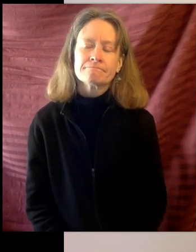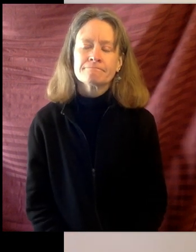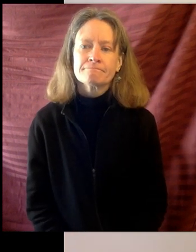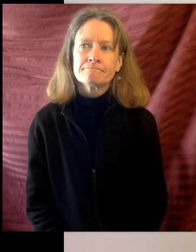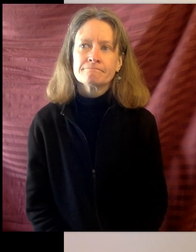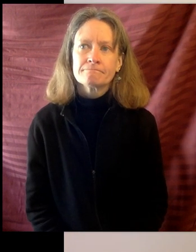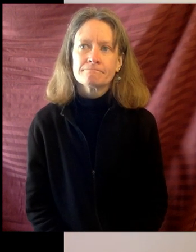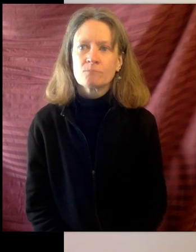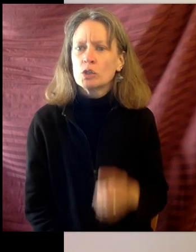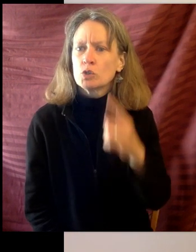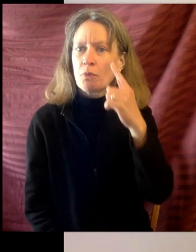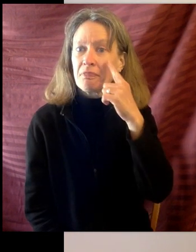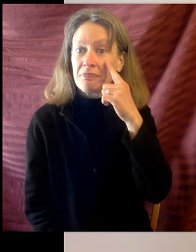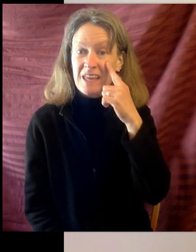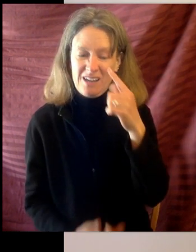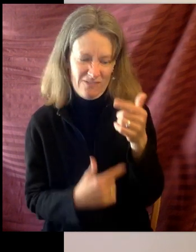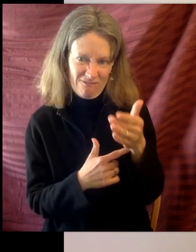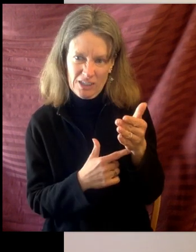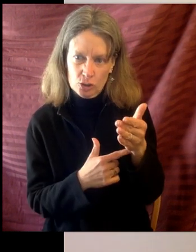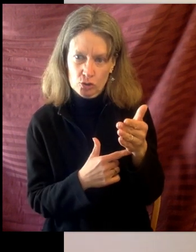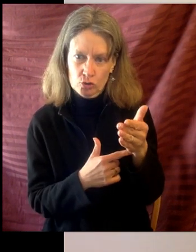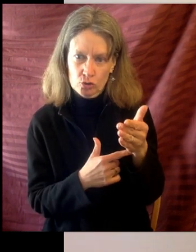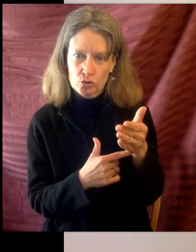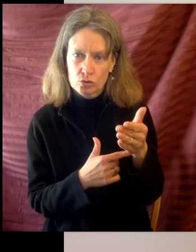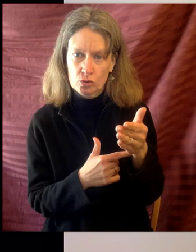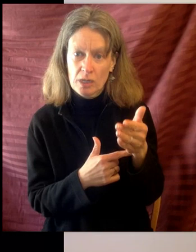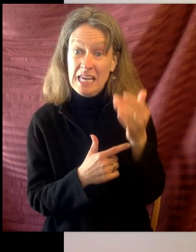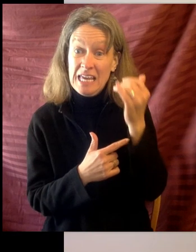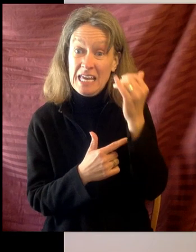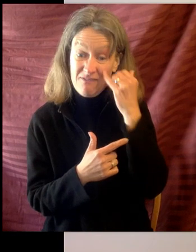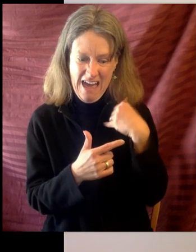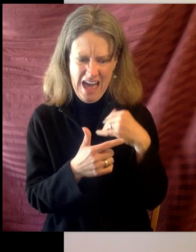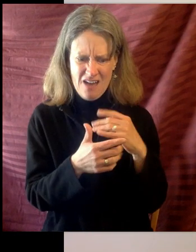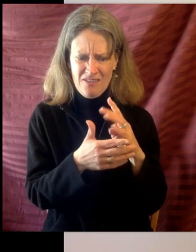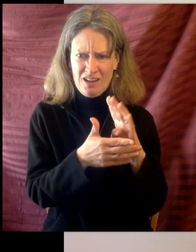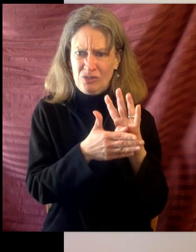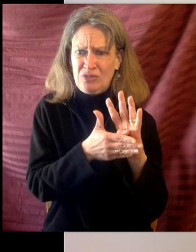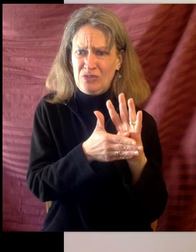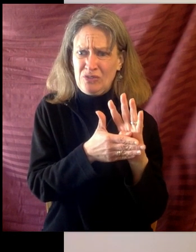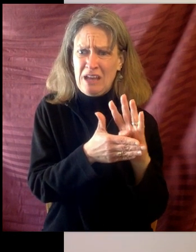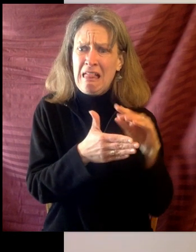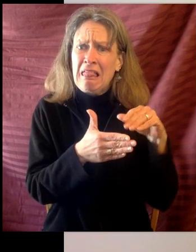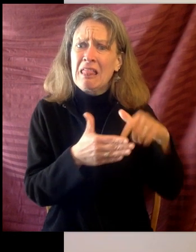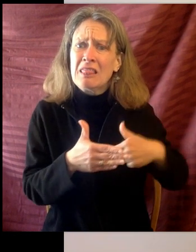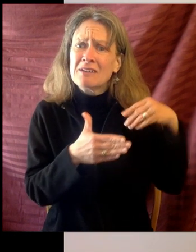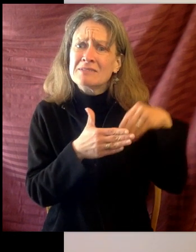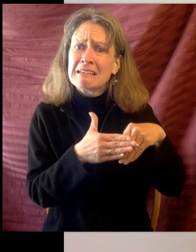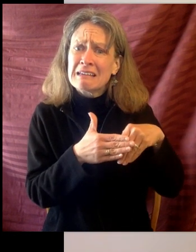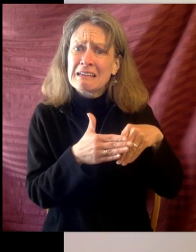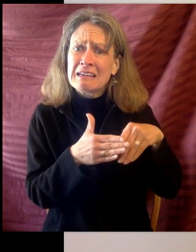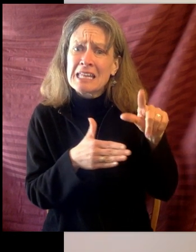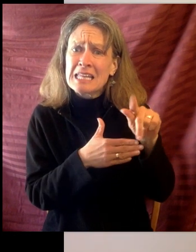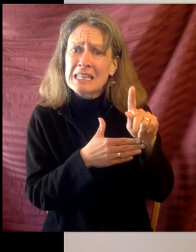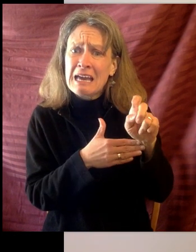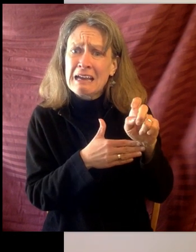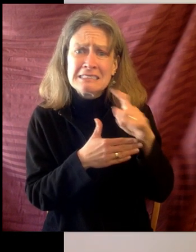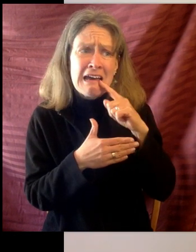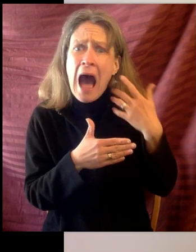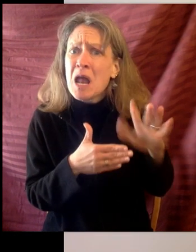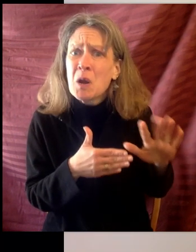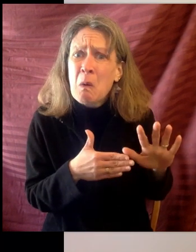a stickleback can't just say, I don't want spines, so I'm not going to have them. I mean, it's possible that it could get injured